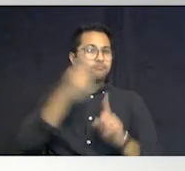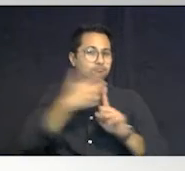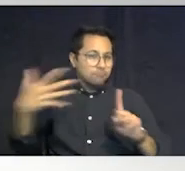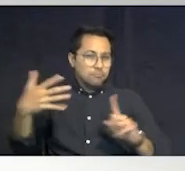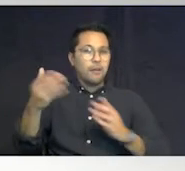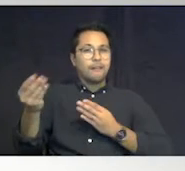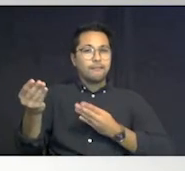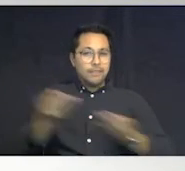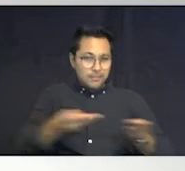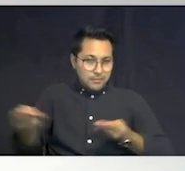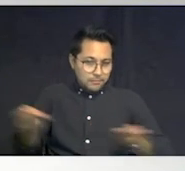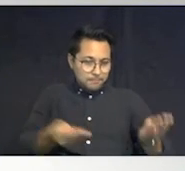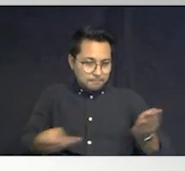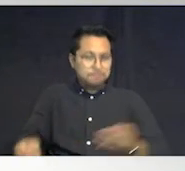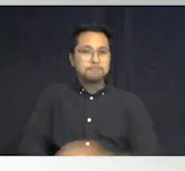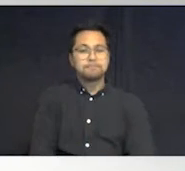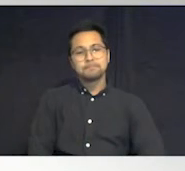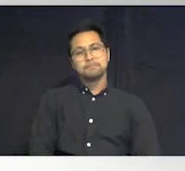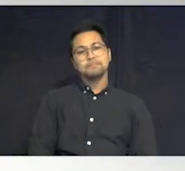mediation.